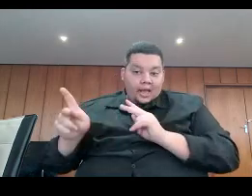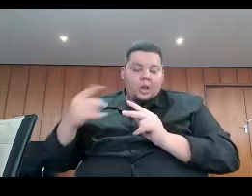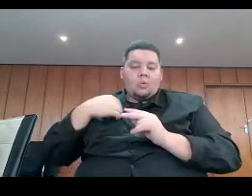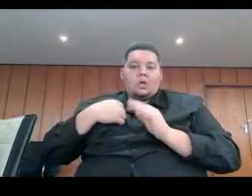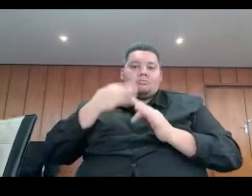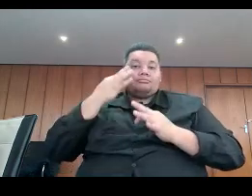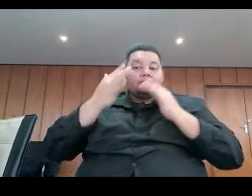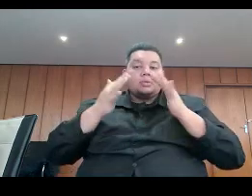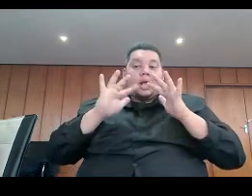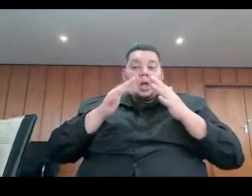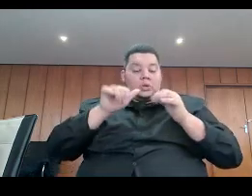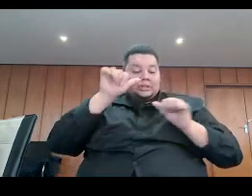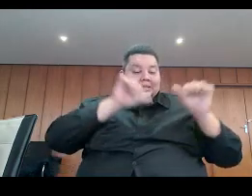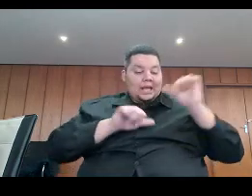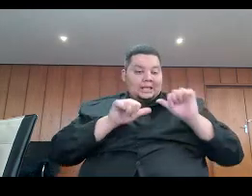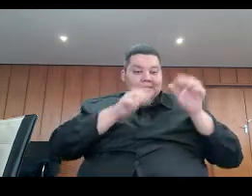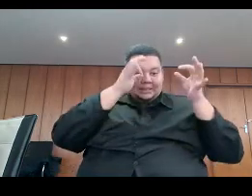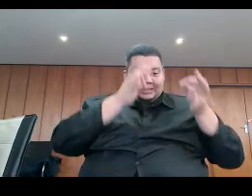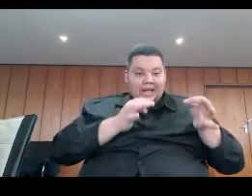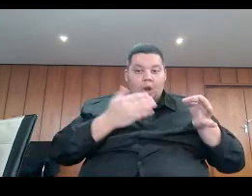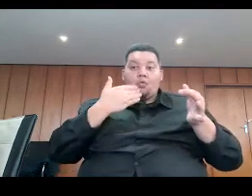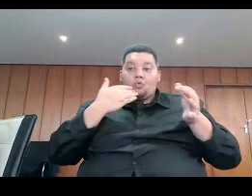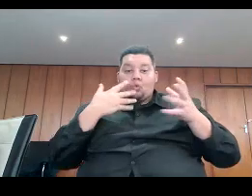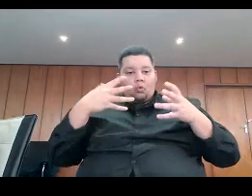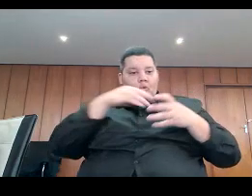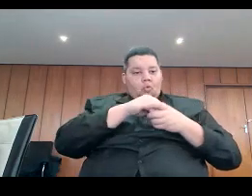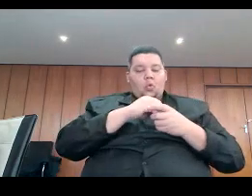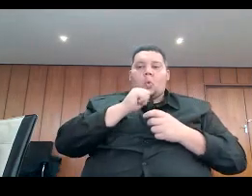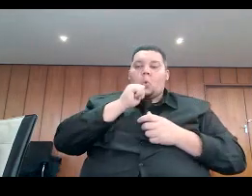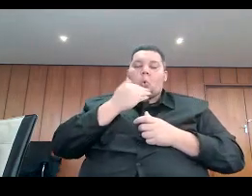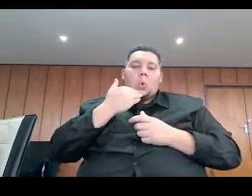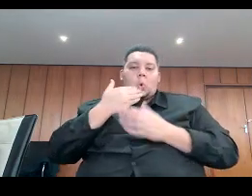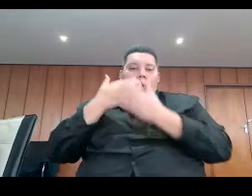about how science decides who counts and who doesn't.